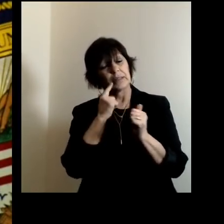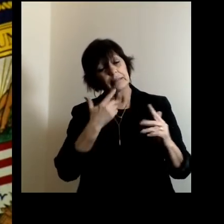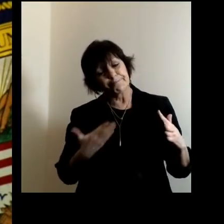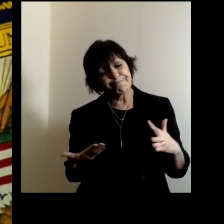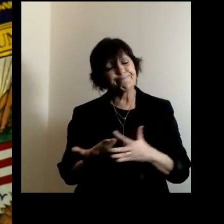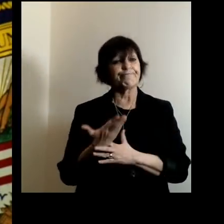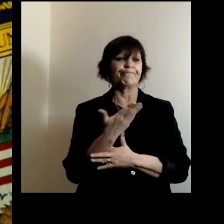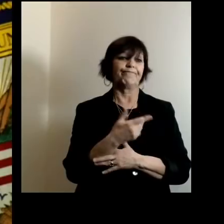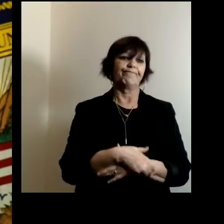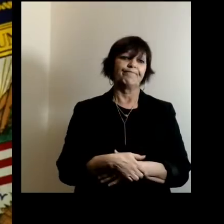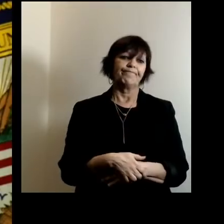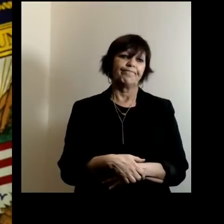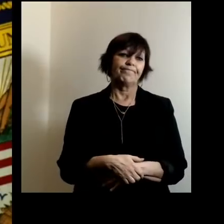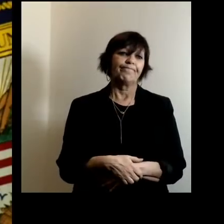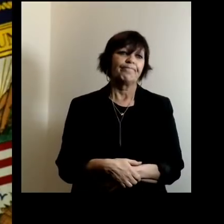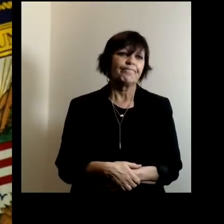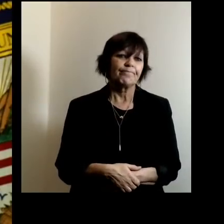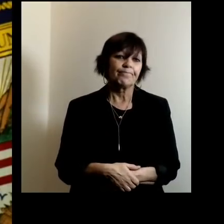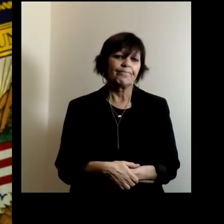best as possible.